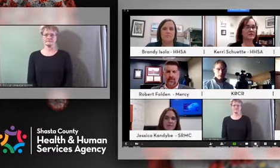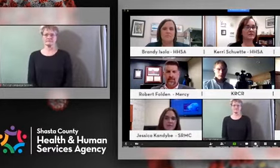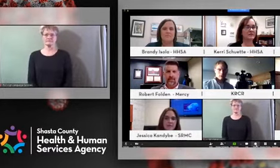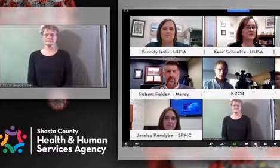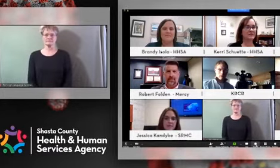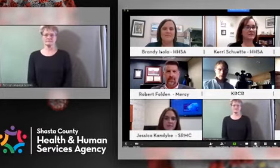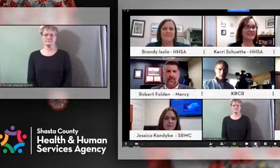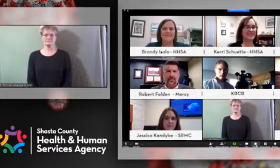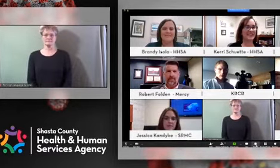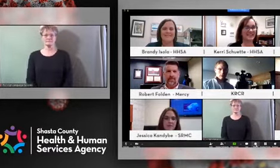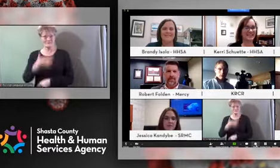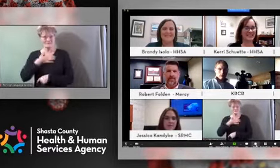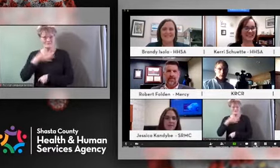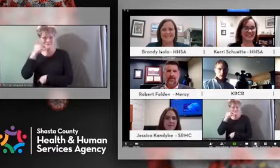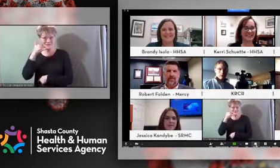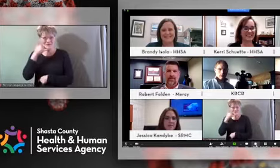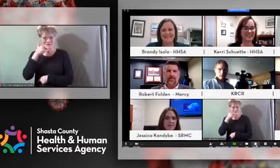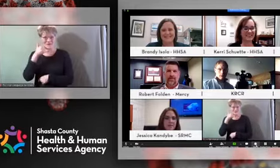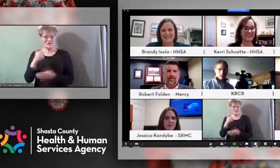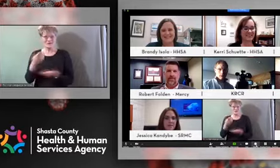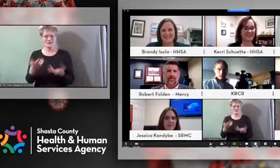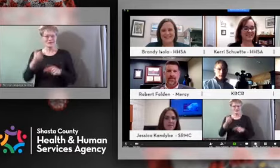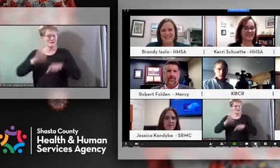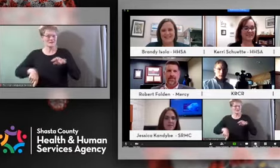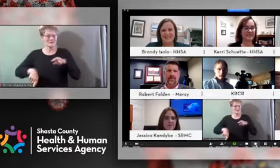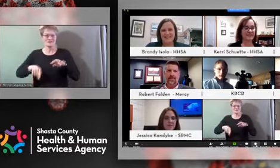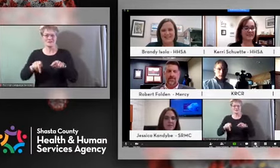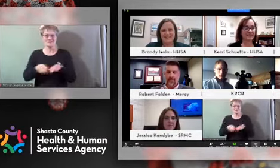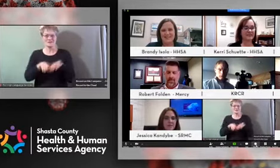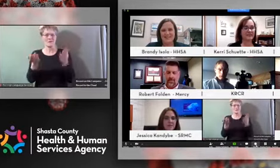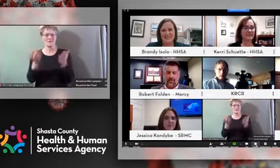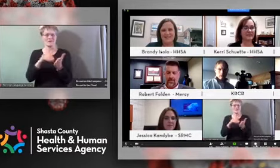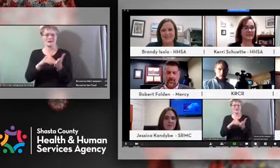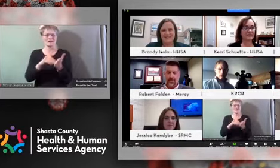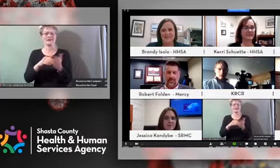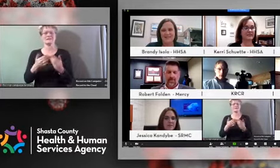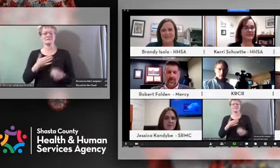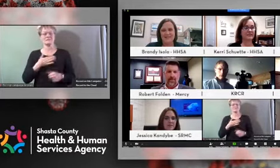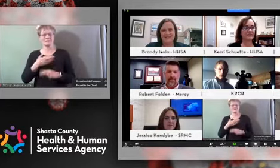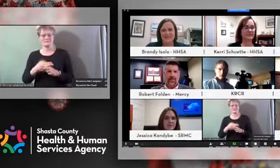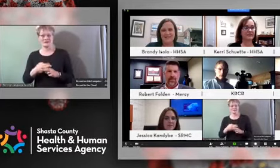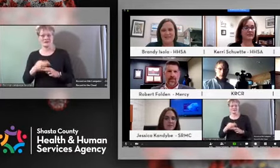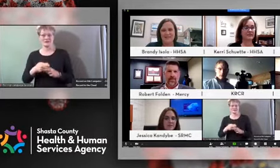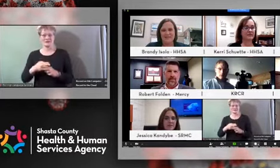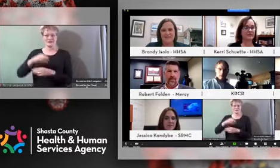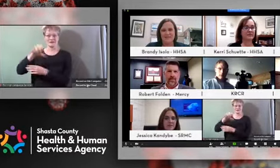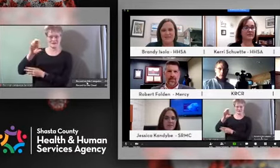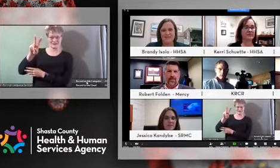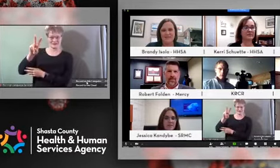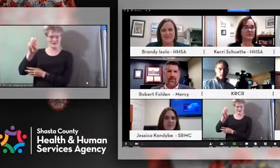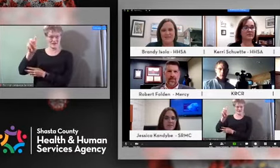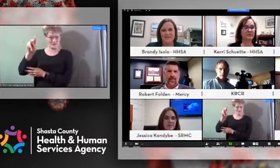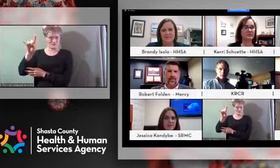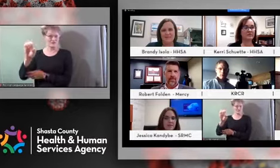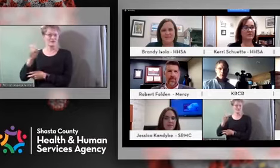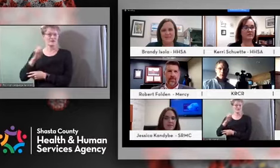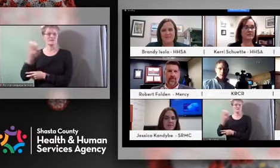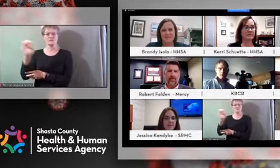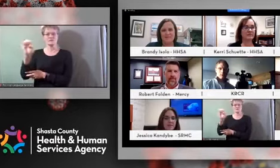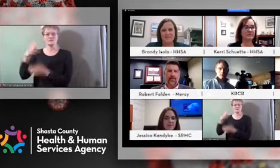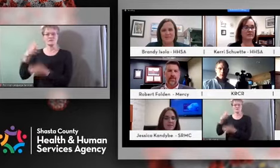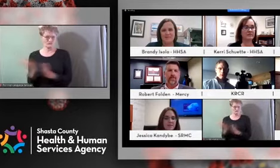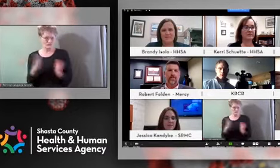My phone wouldn't unmute. I'm sorry. This is Valerie Lakey at Mayor's Memorial Hospital District, and I am the Emergency Preparedness Director. We too have